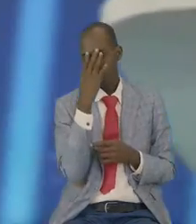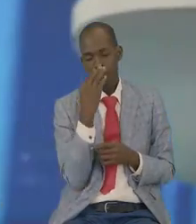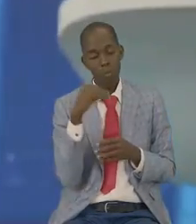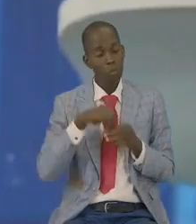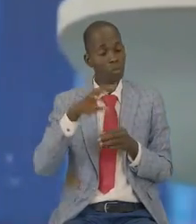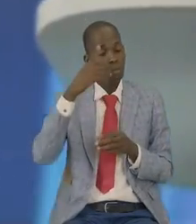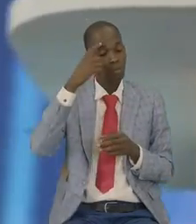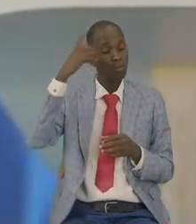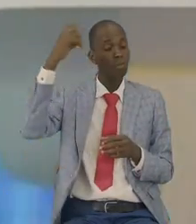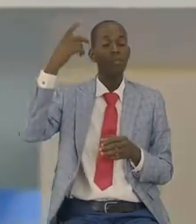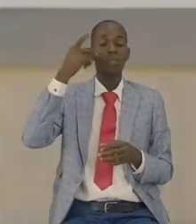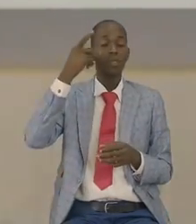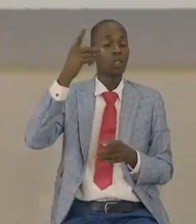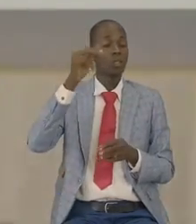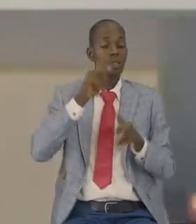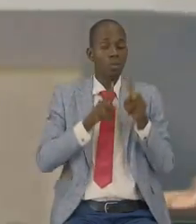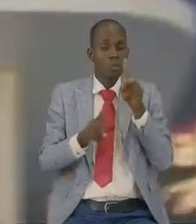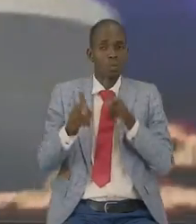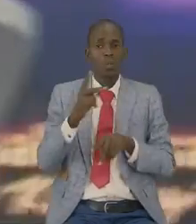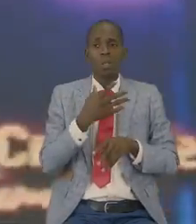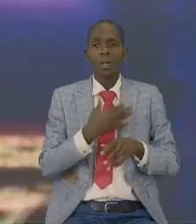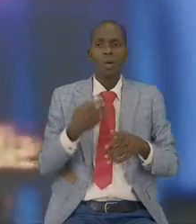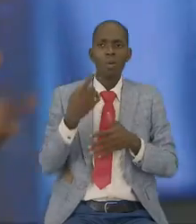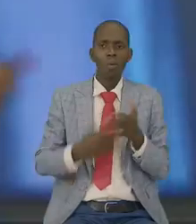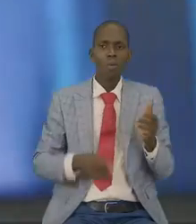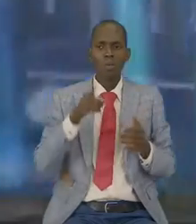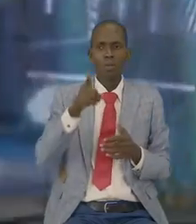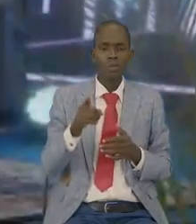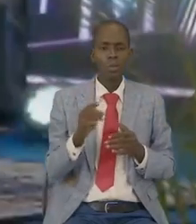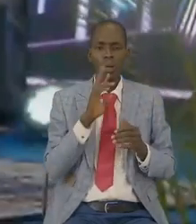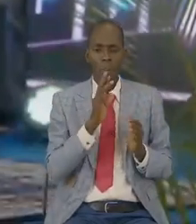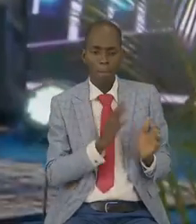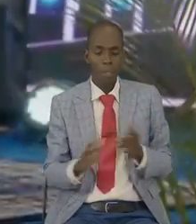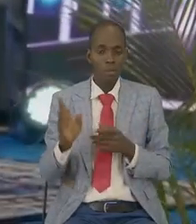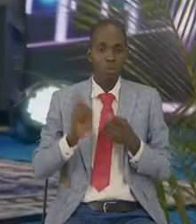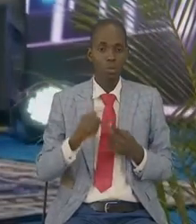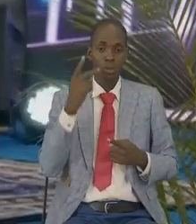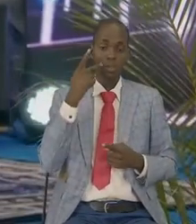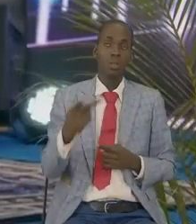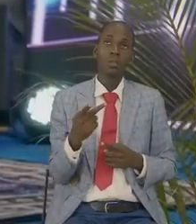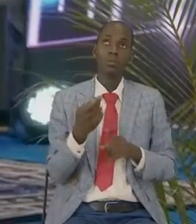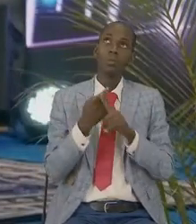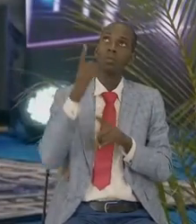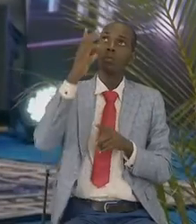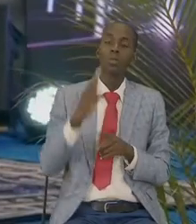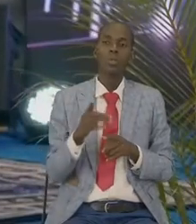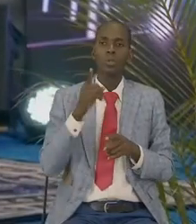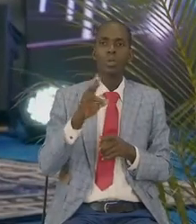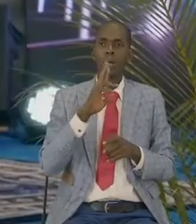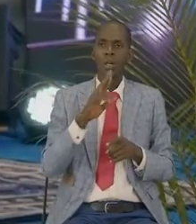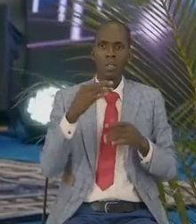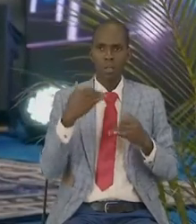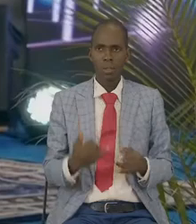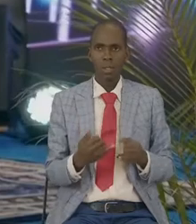see what you are imagining you will see. And then they begin to fight you there. They put something under my